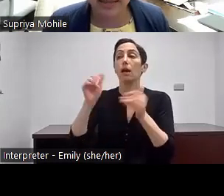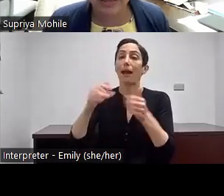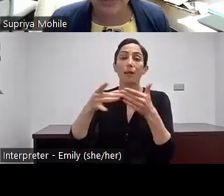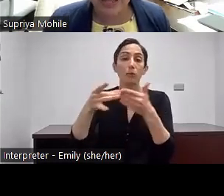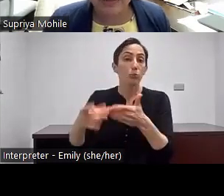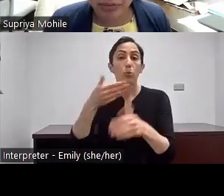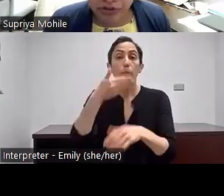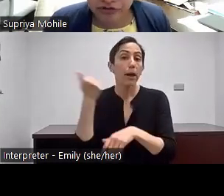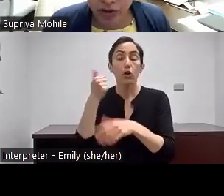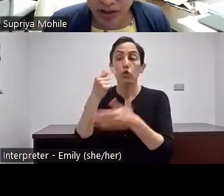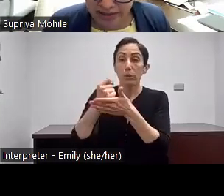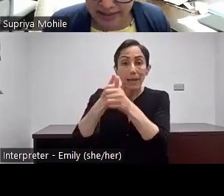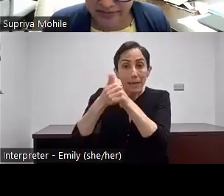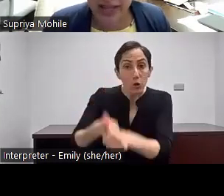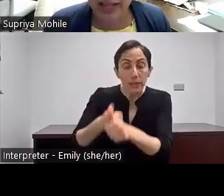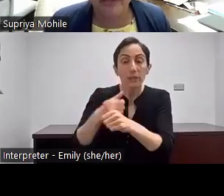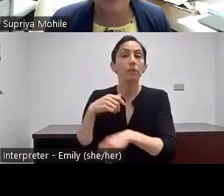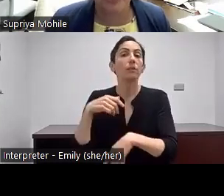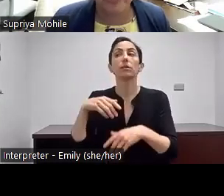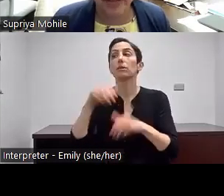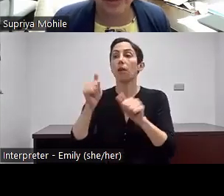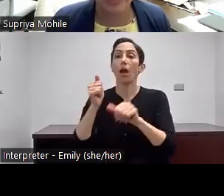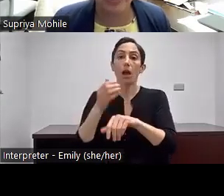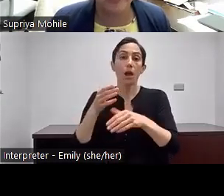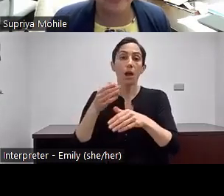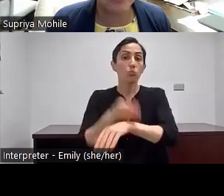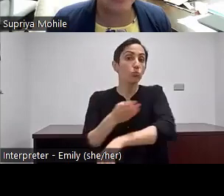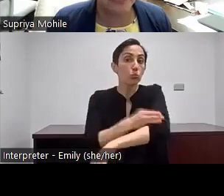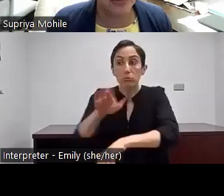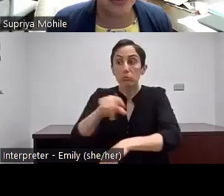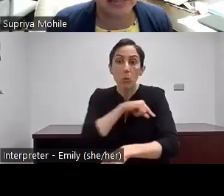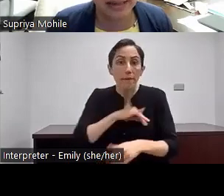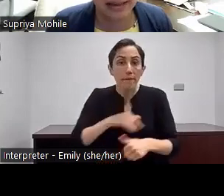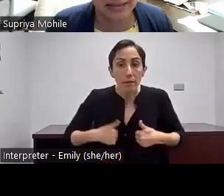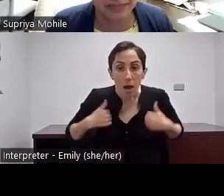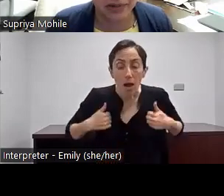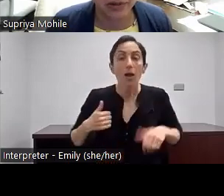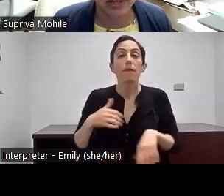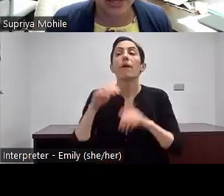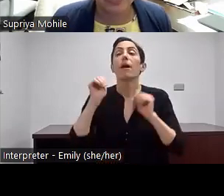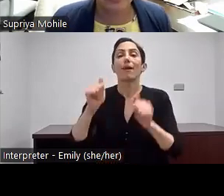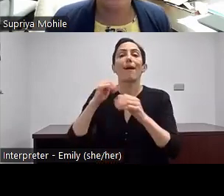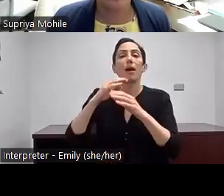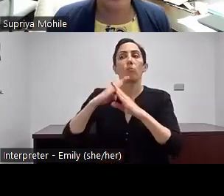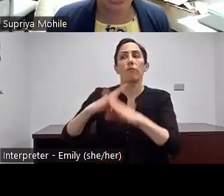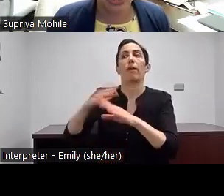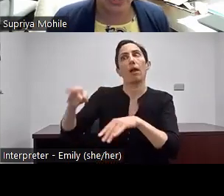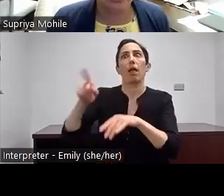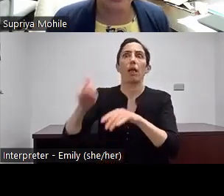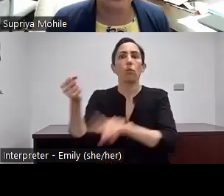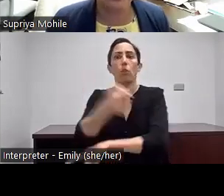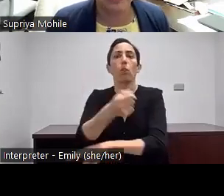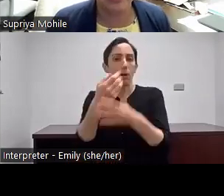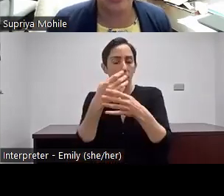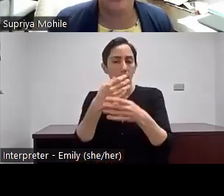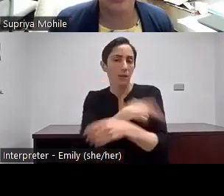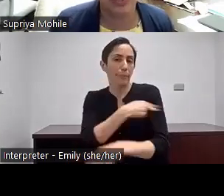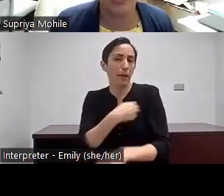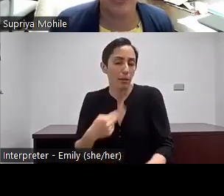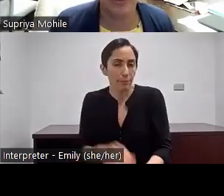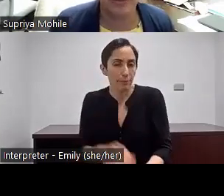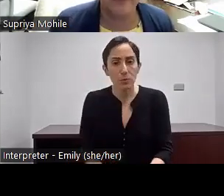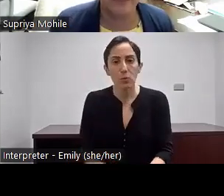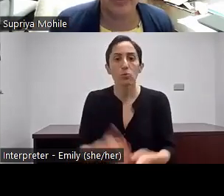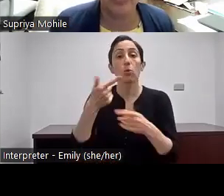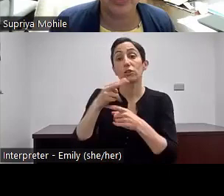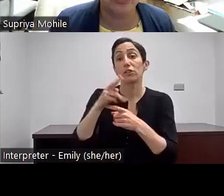treatments, improve quality of life, and prevent people from going to the hospital. So we know that geriatric assessment could also